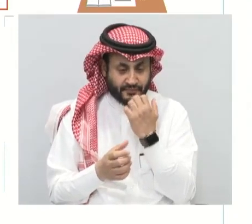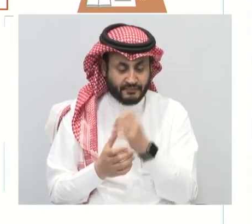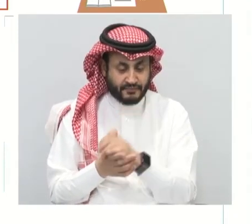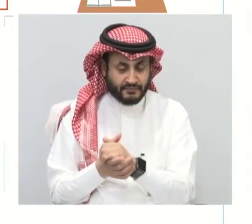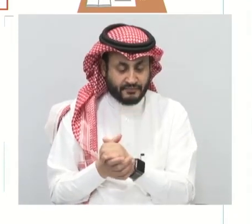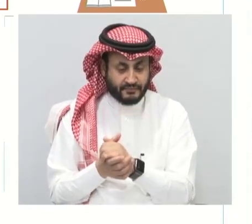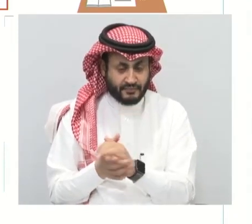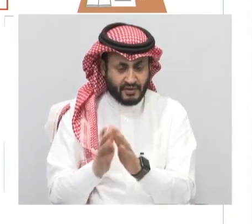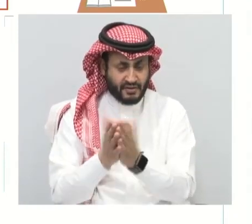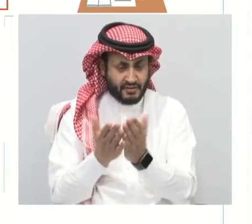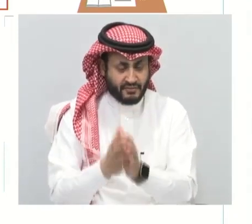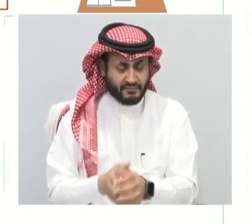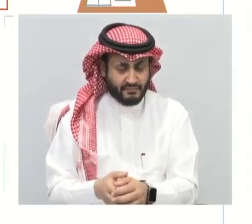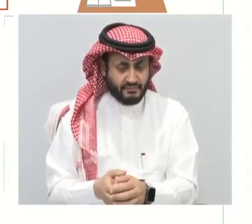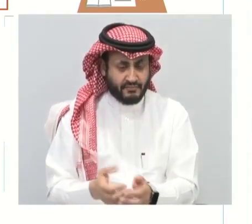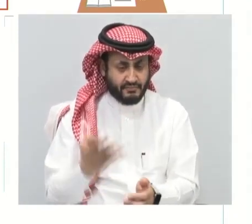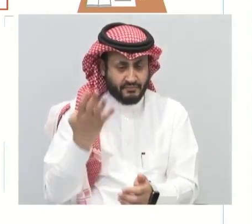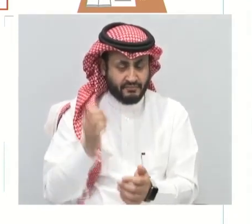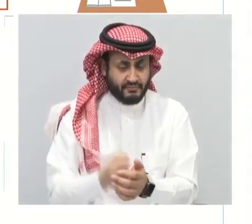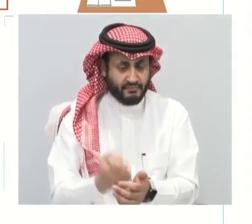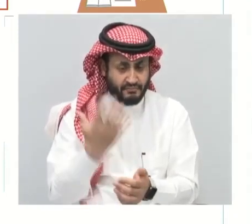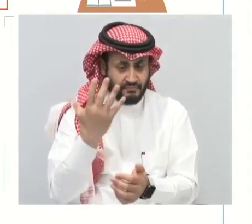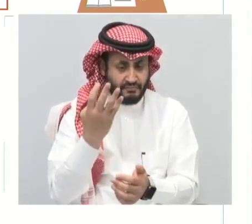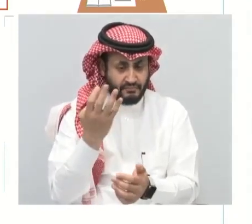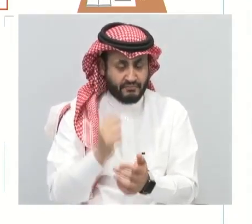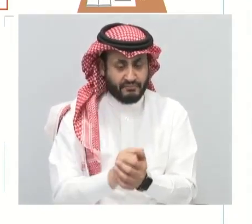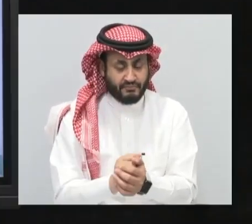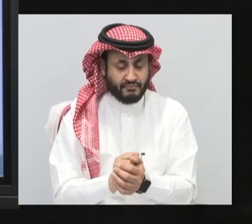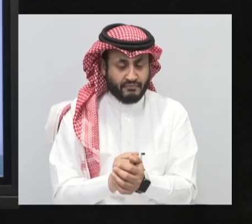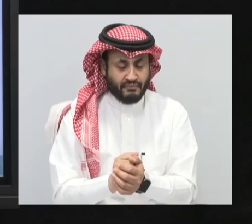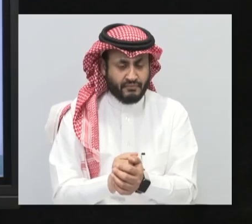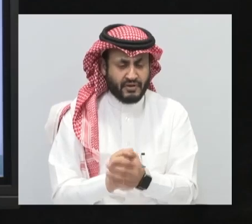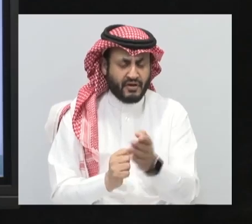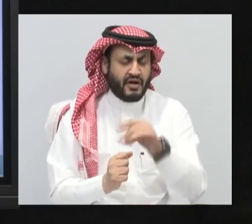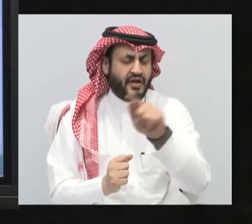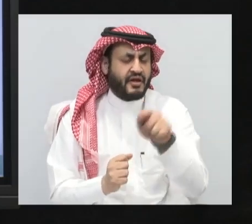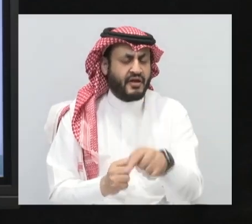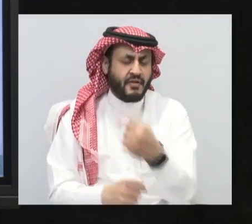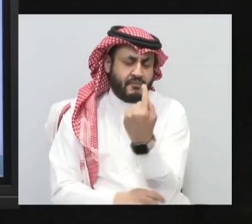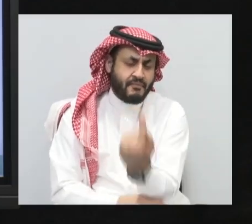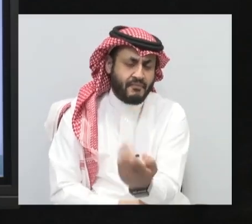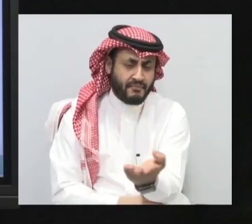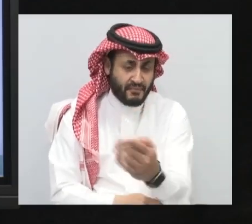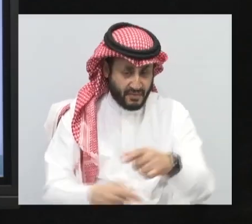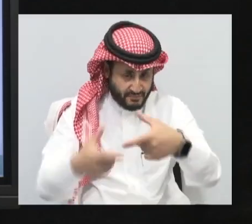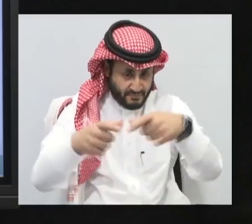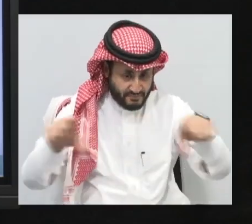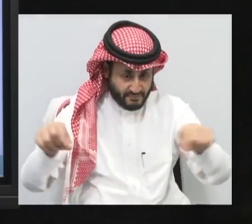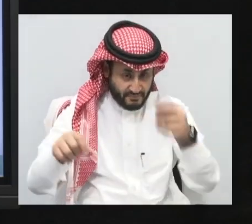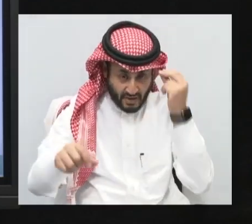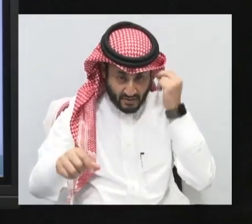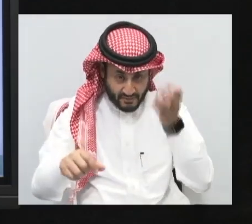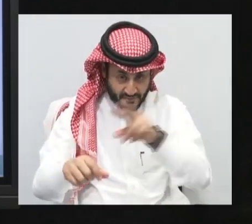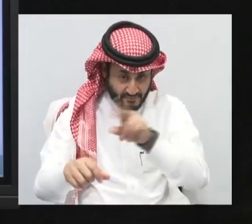on your book, page 54. Whenever you want to ask for a favor, the title of this unit, if you still remember